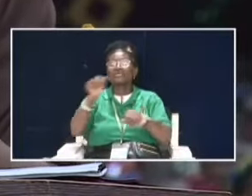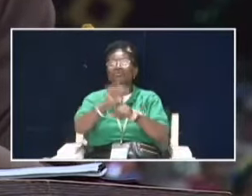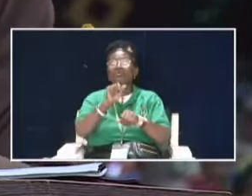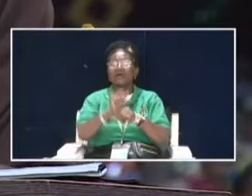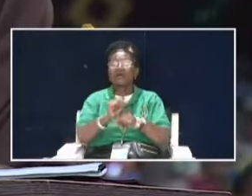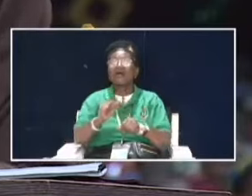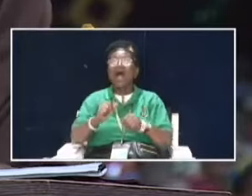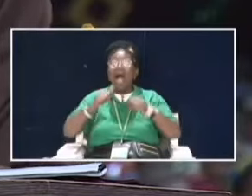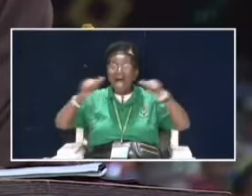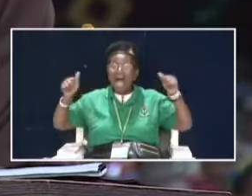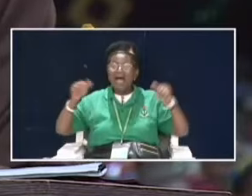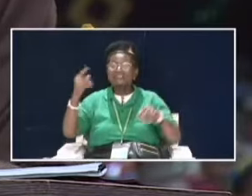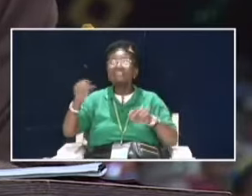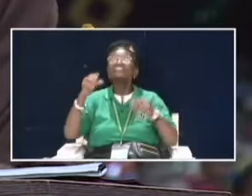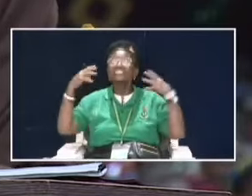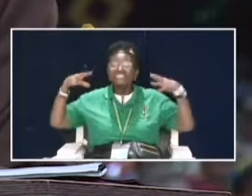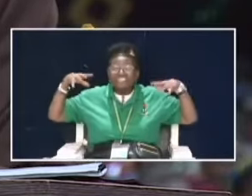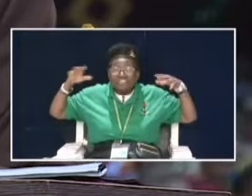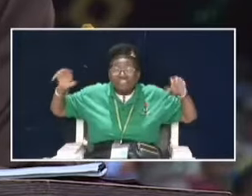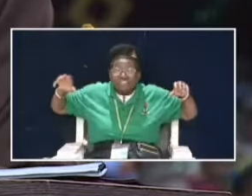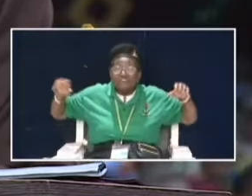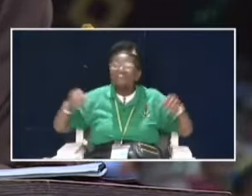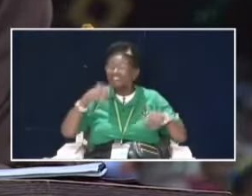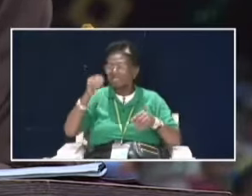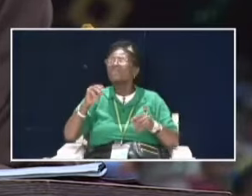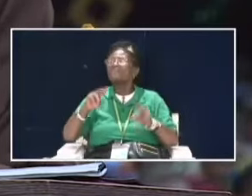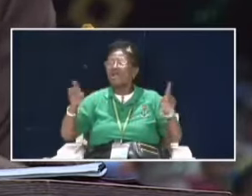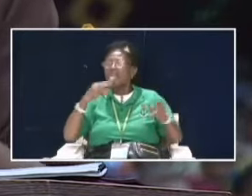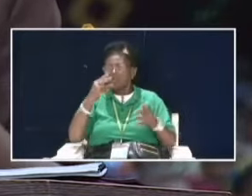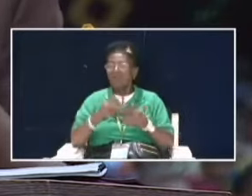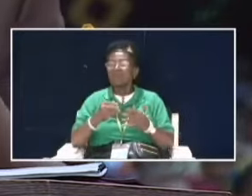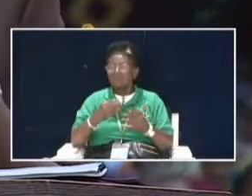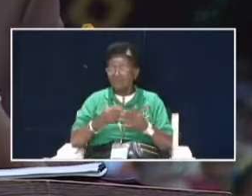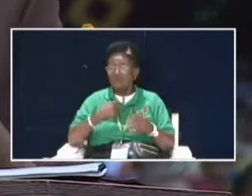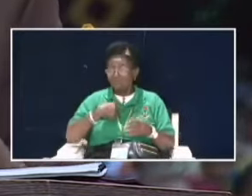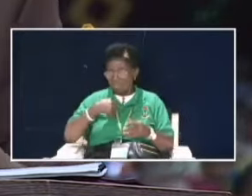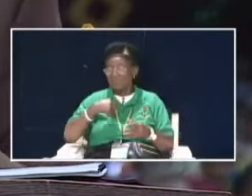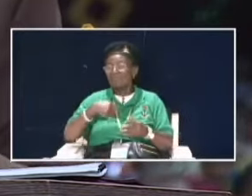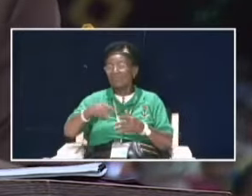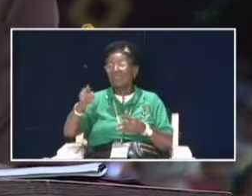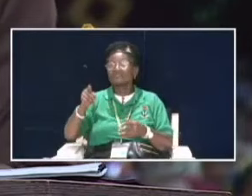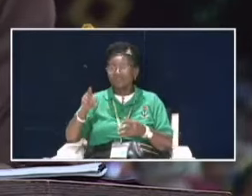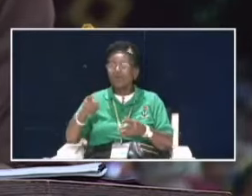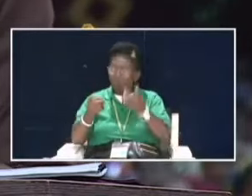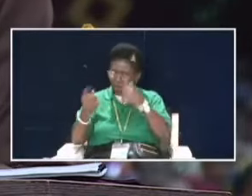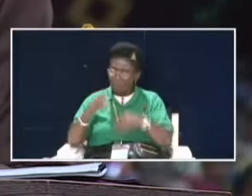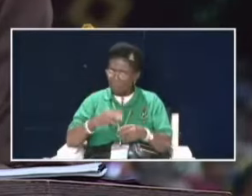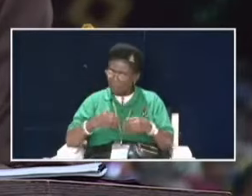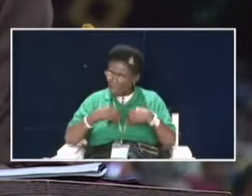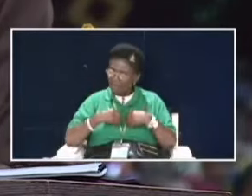chief said, very well. Before I give you your money, come and have some food.